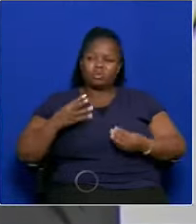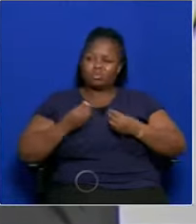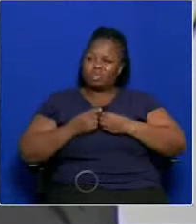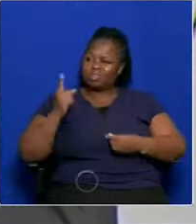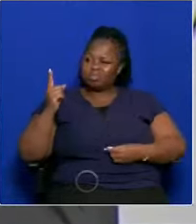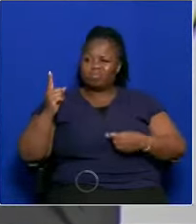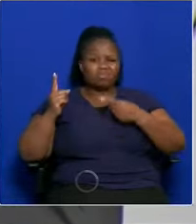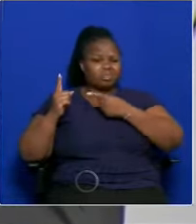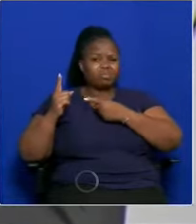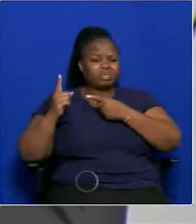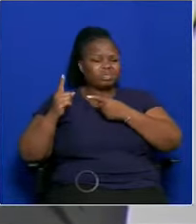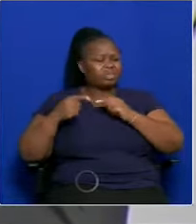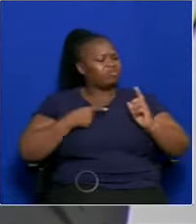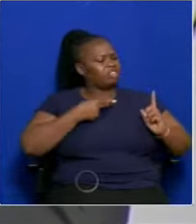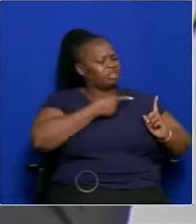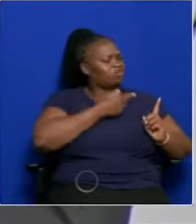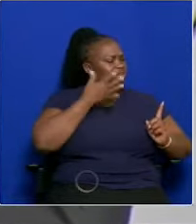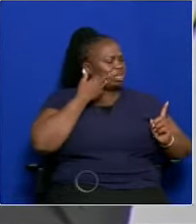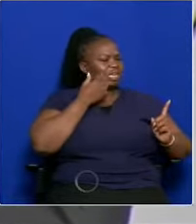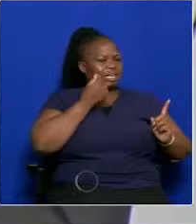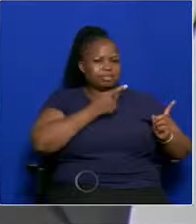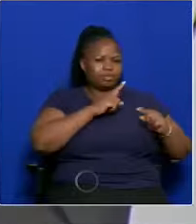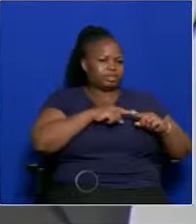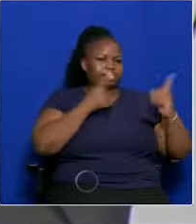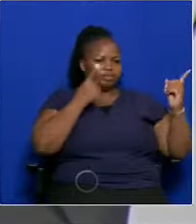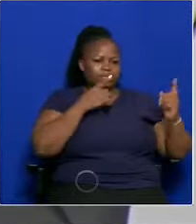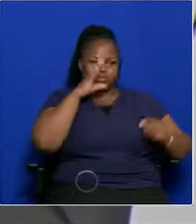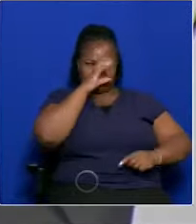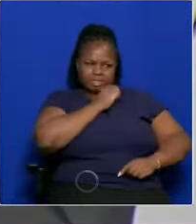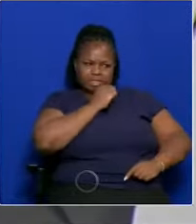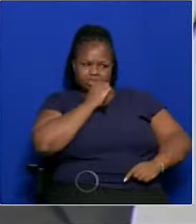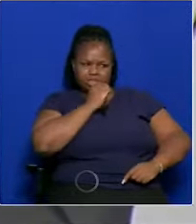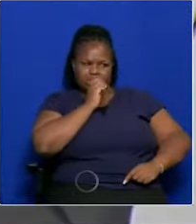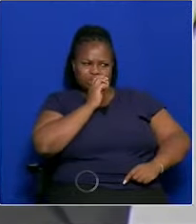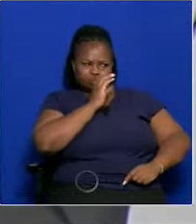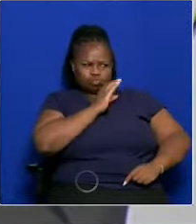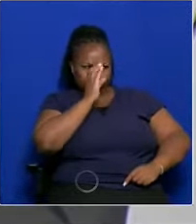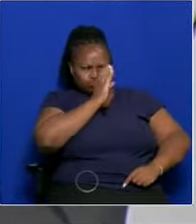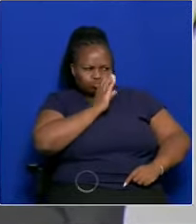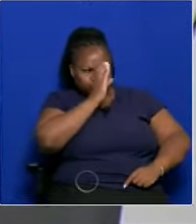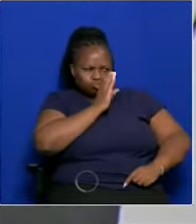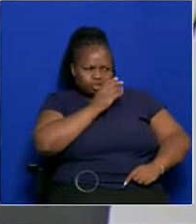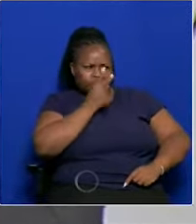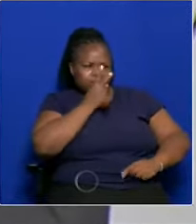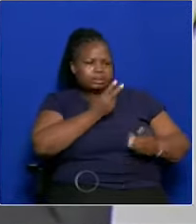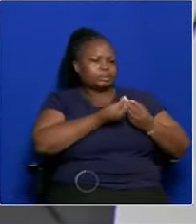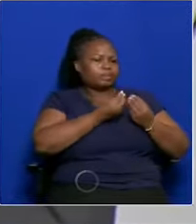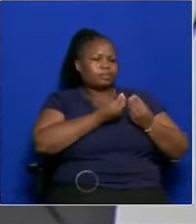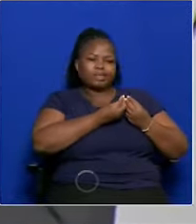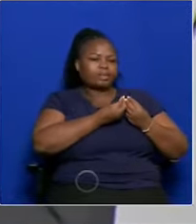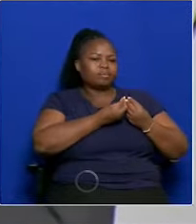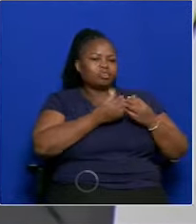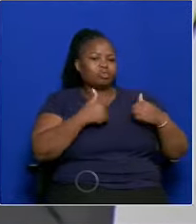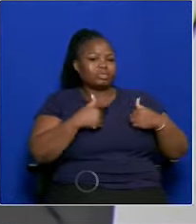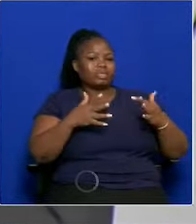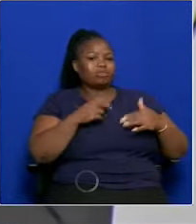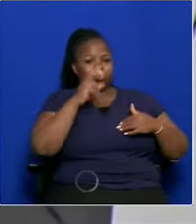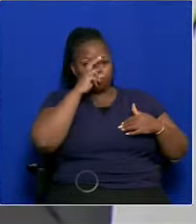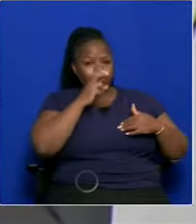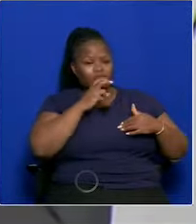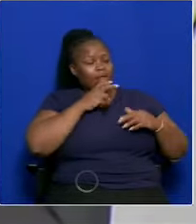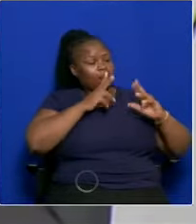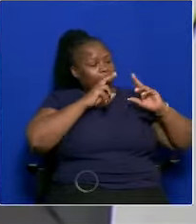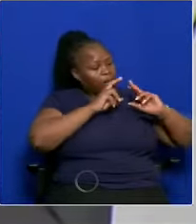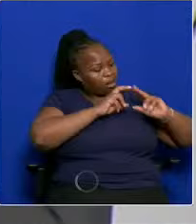that stage that I was so suspicious of him or seeing something which I can start profiling in order to check